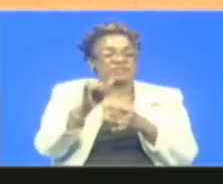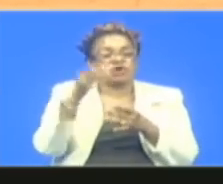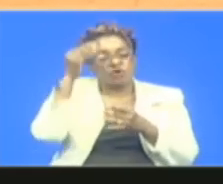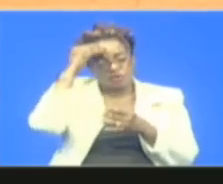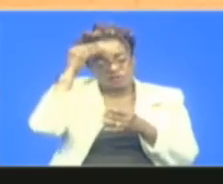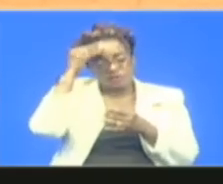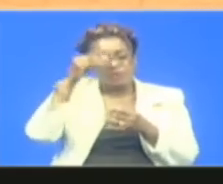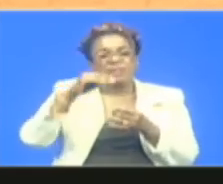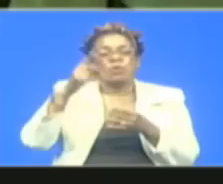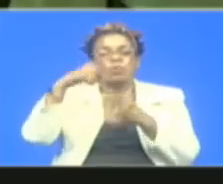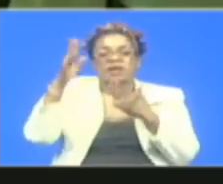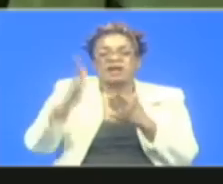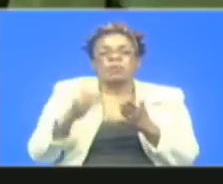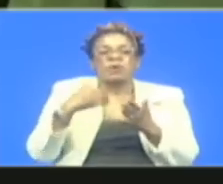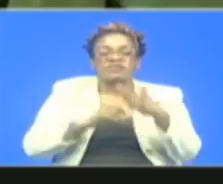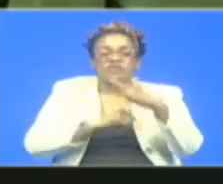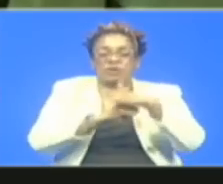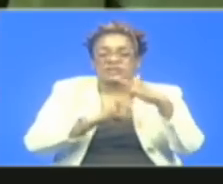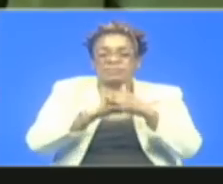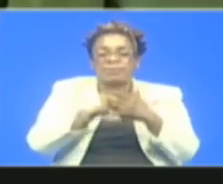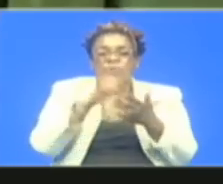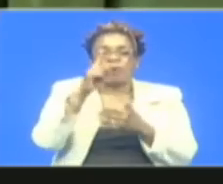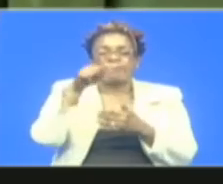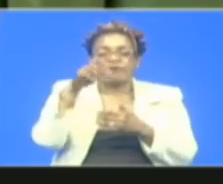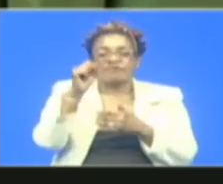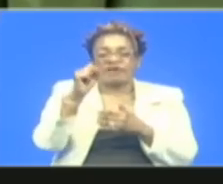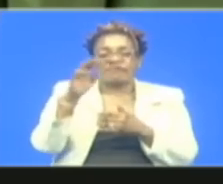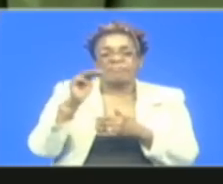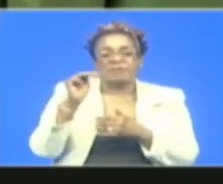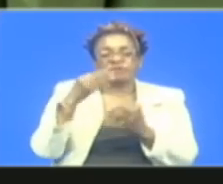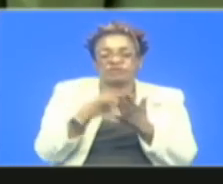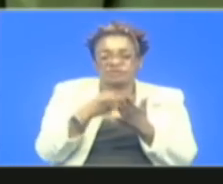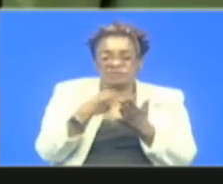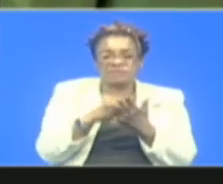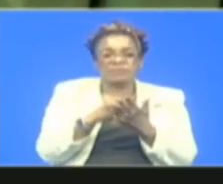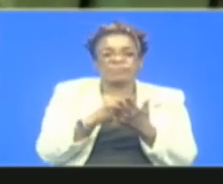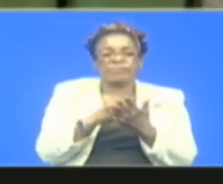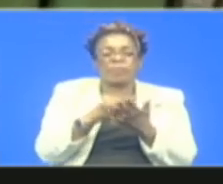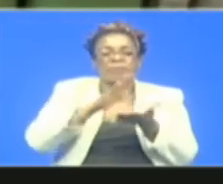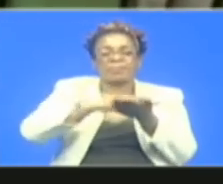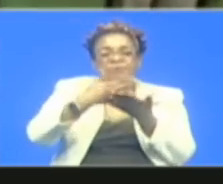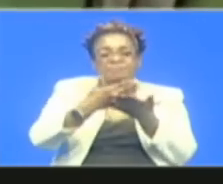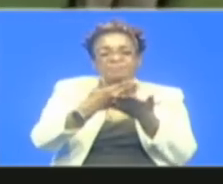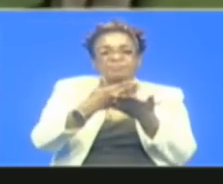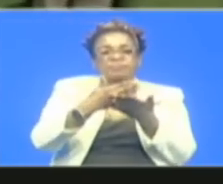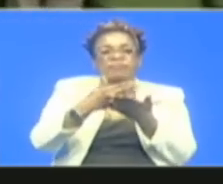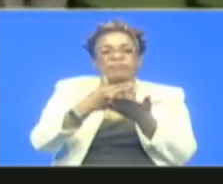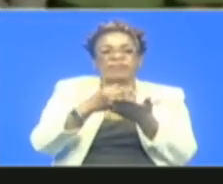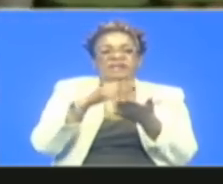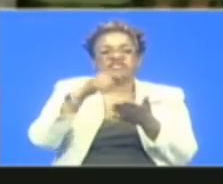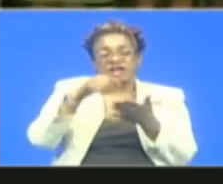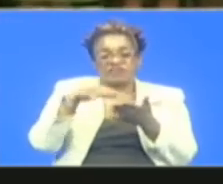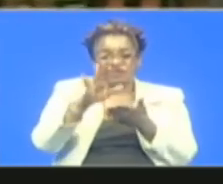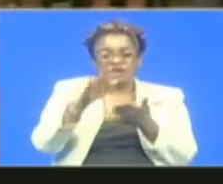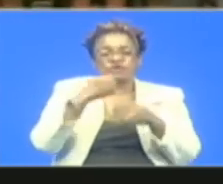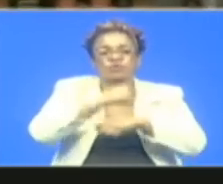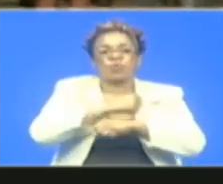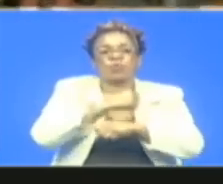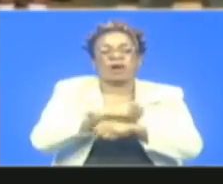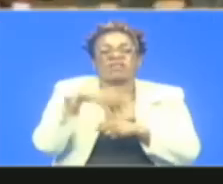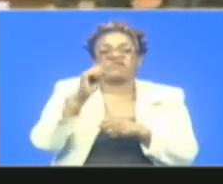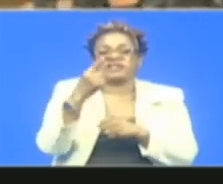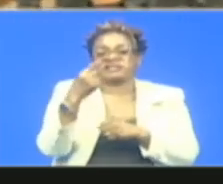winner will receive a scholarship worth 1.5 million shillings, a laptop, signage for their school, while the first